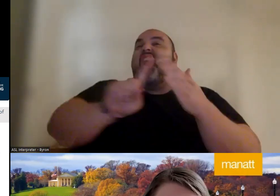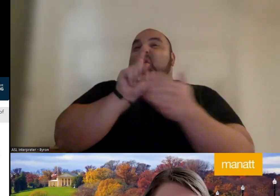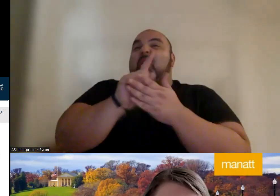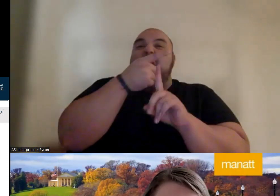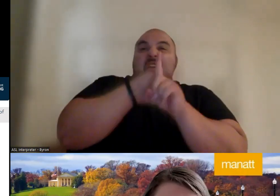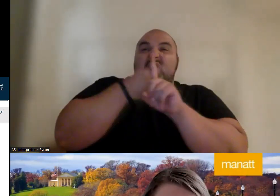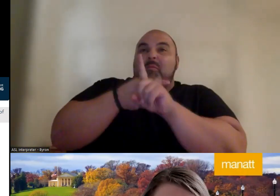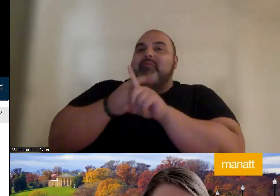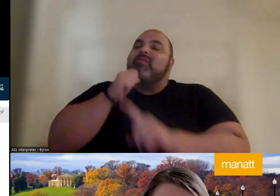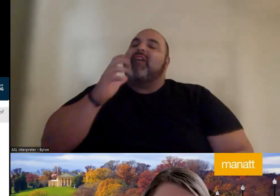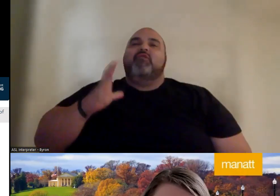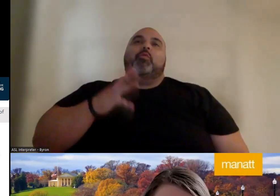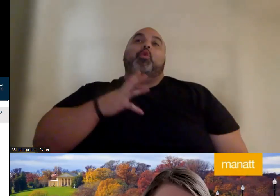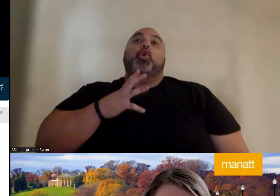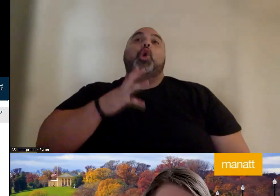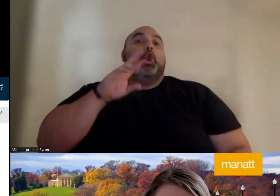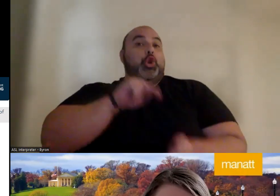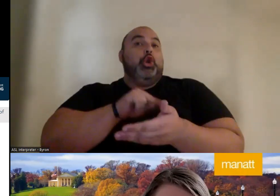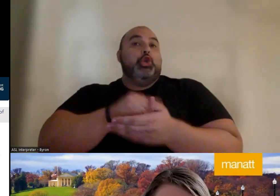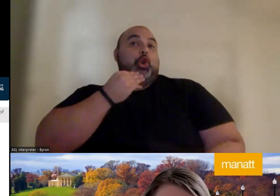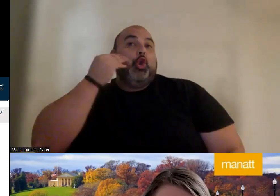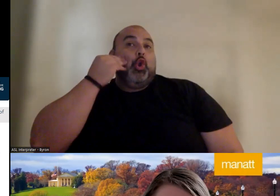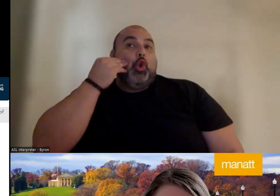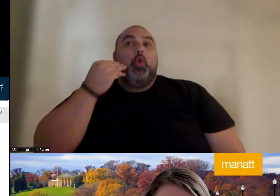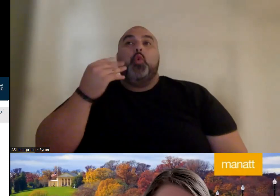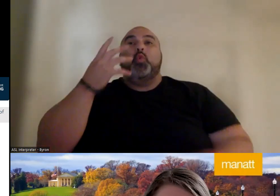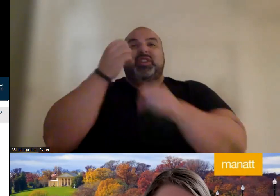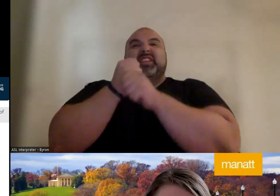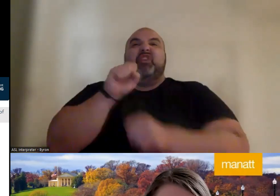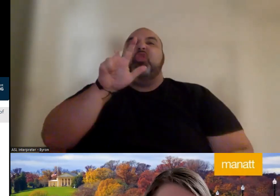received an average of 37 hours per month of informal care.